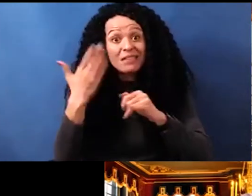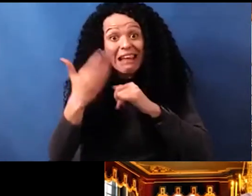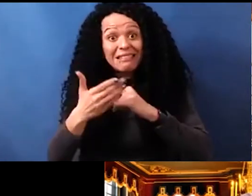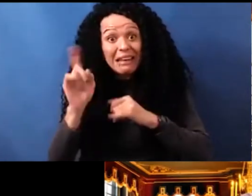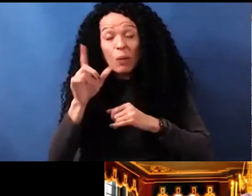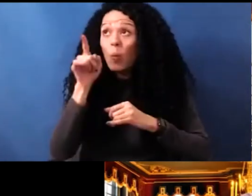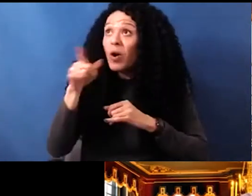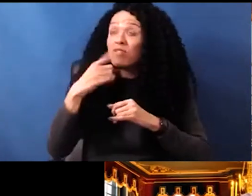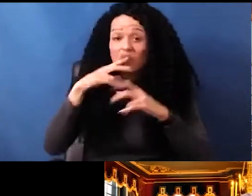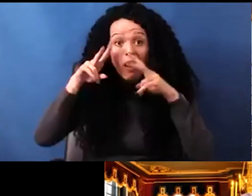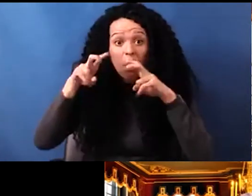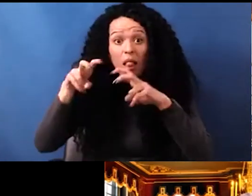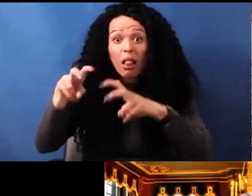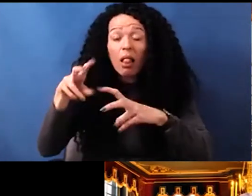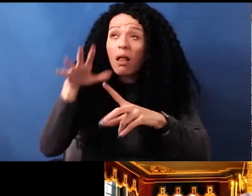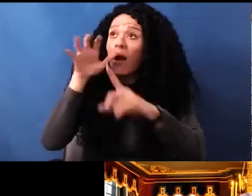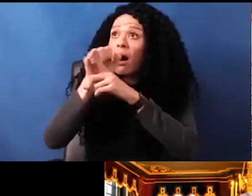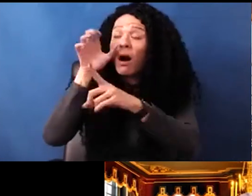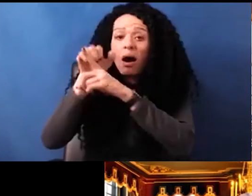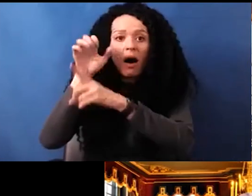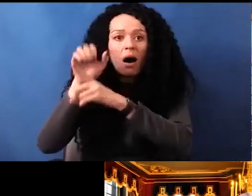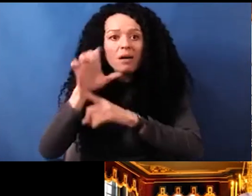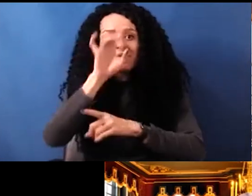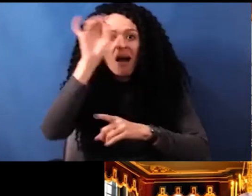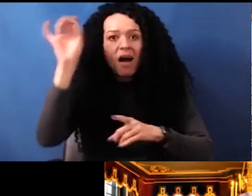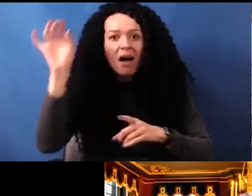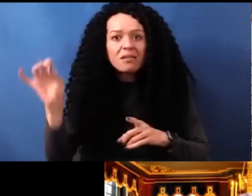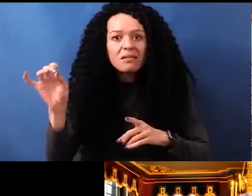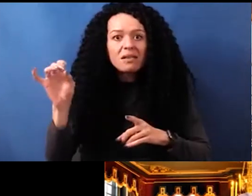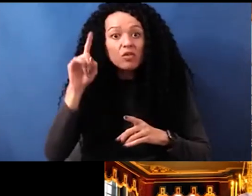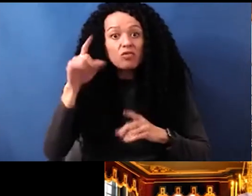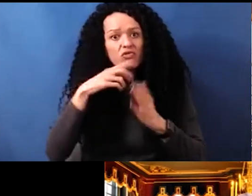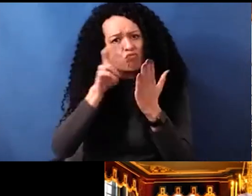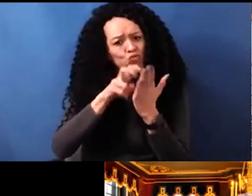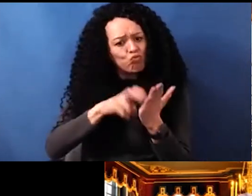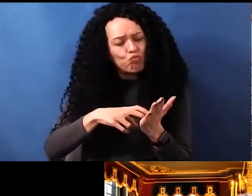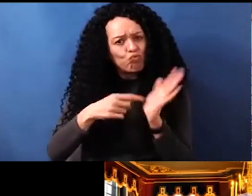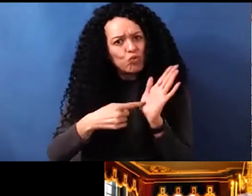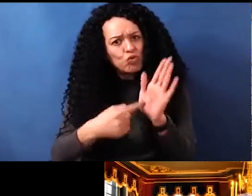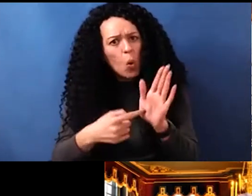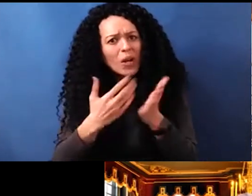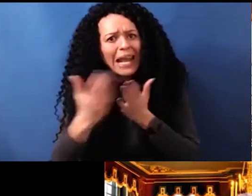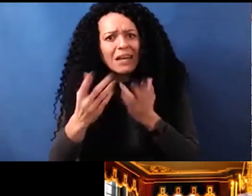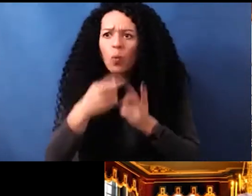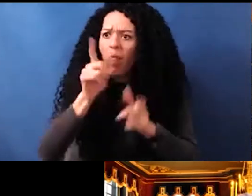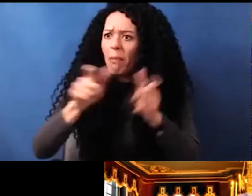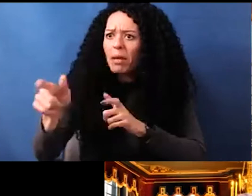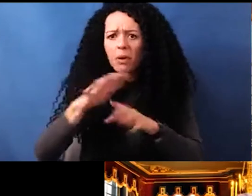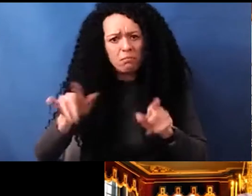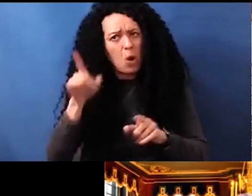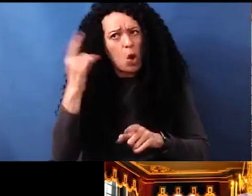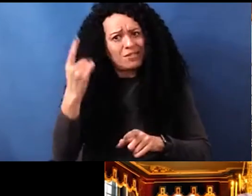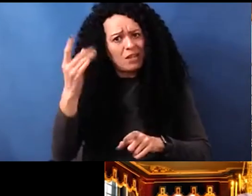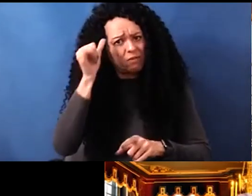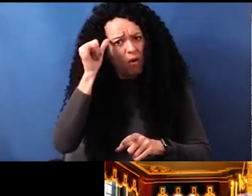their profound and sublime laws, making clear to others that knowledge which she herself had acquired at